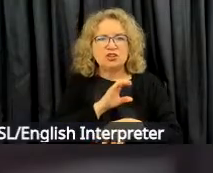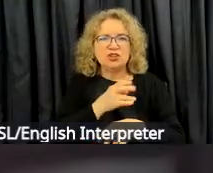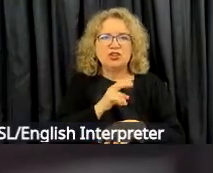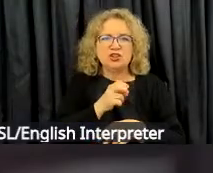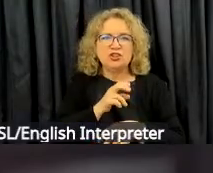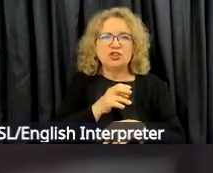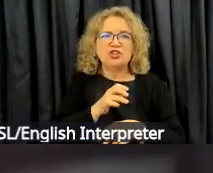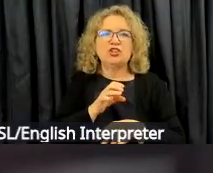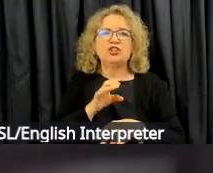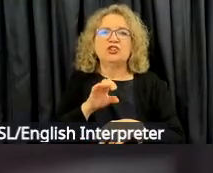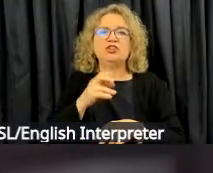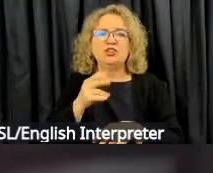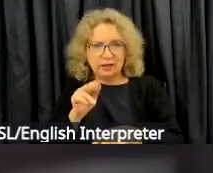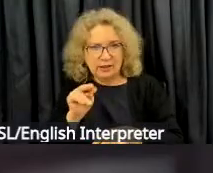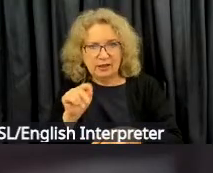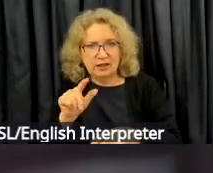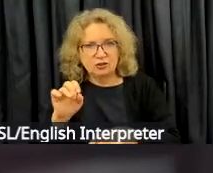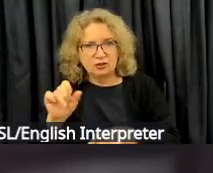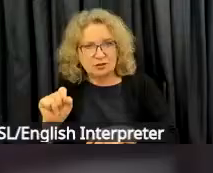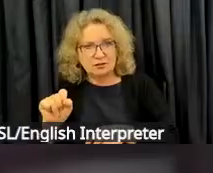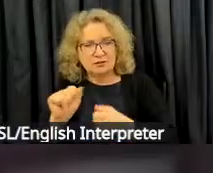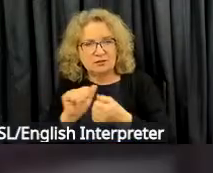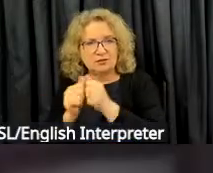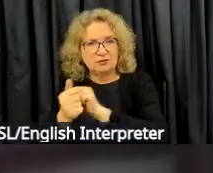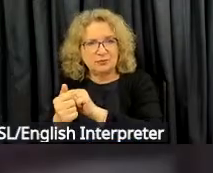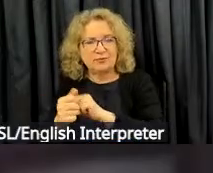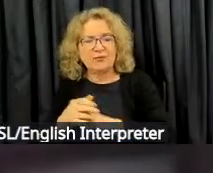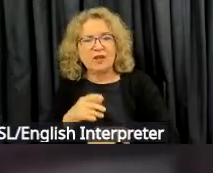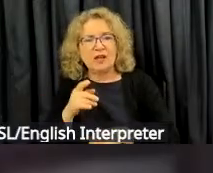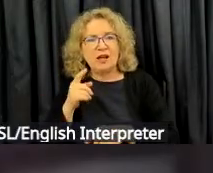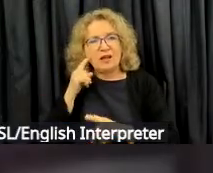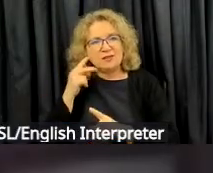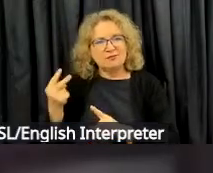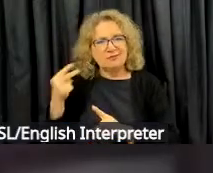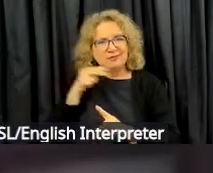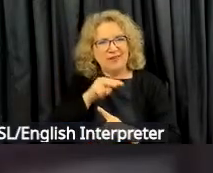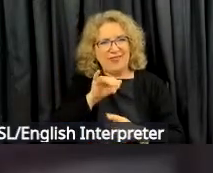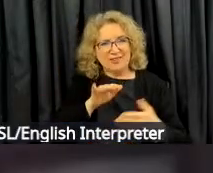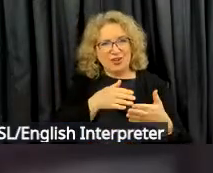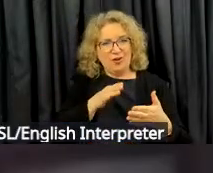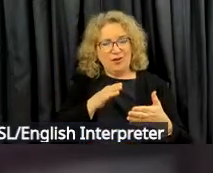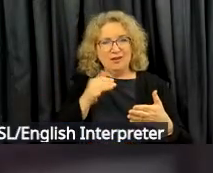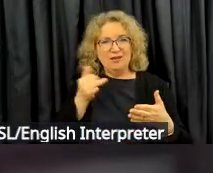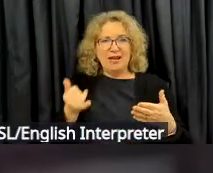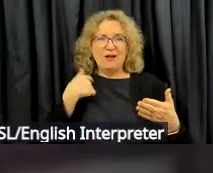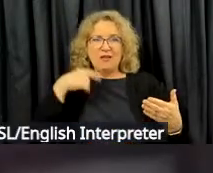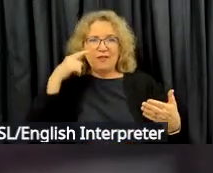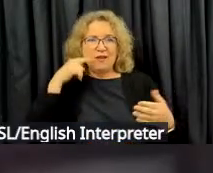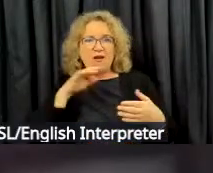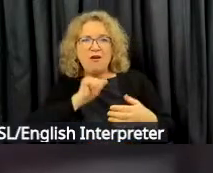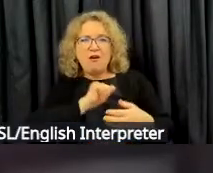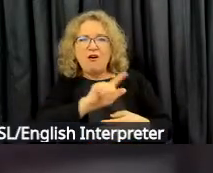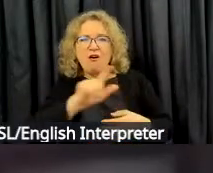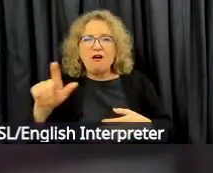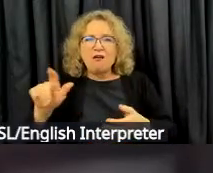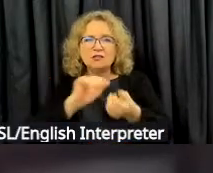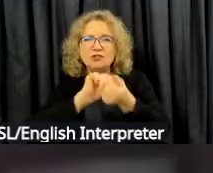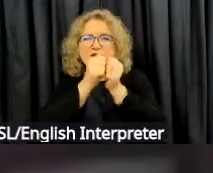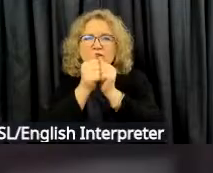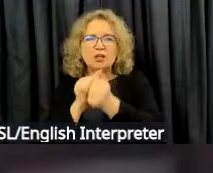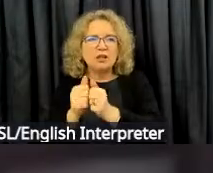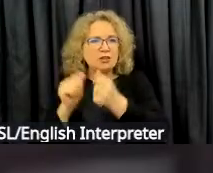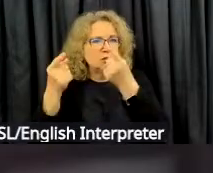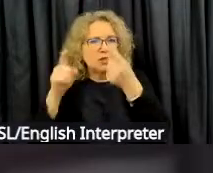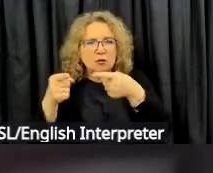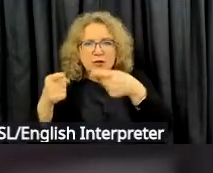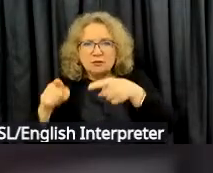And I think back to that song and I think of all the changes that has occurred at